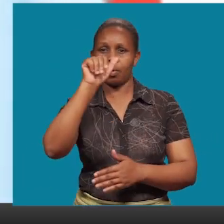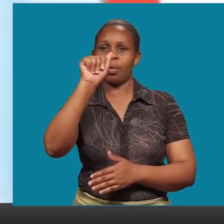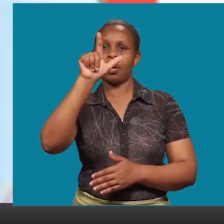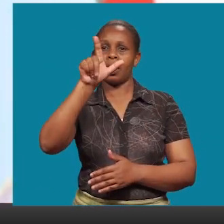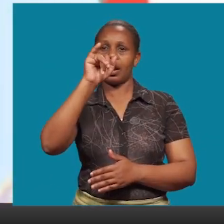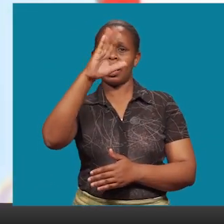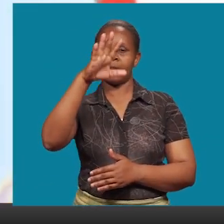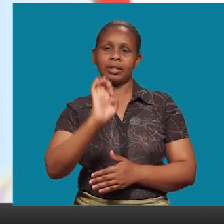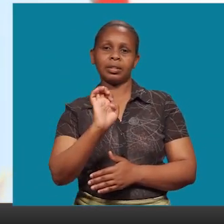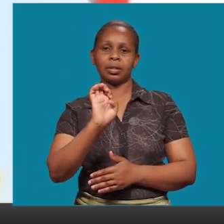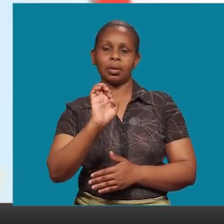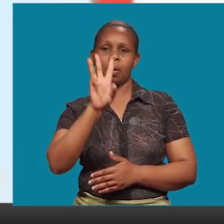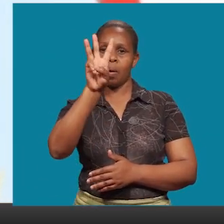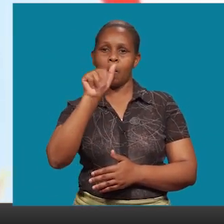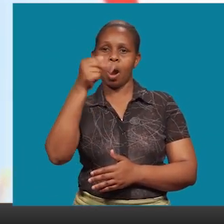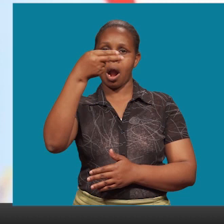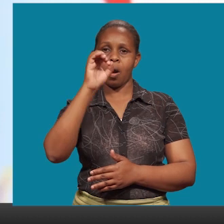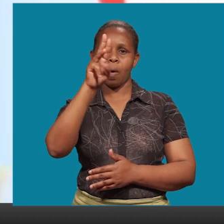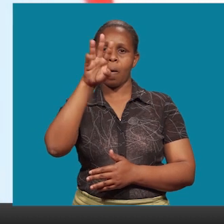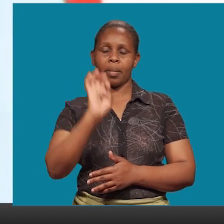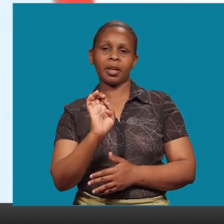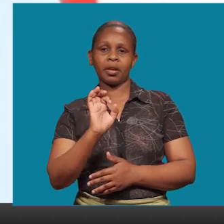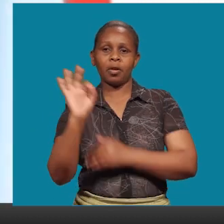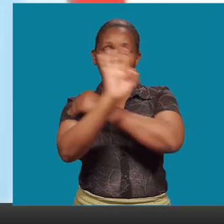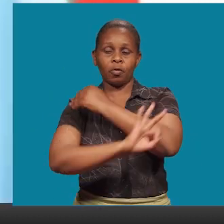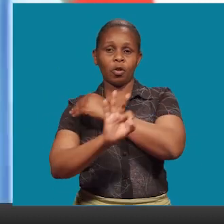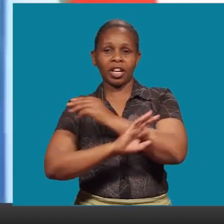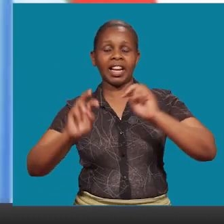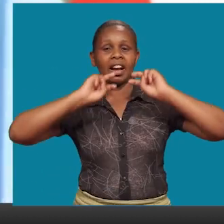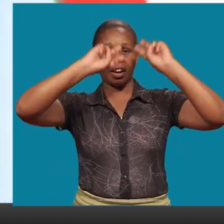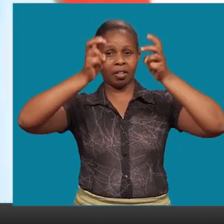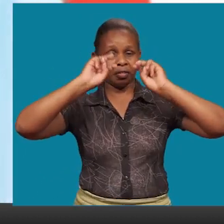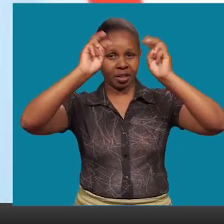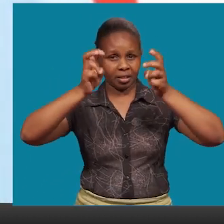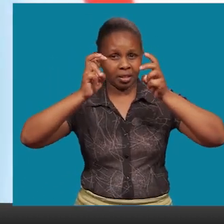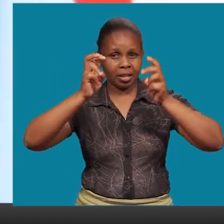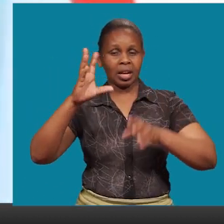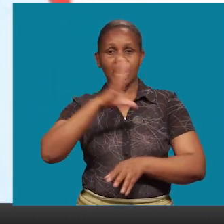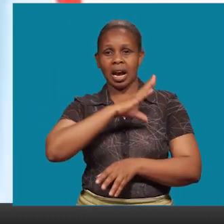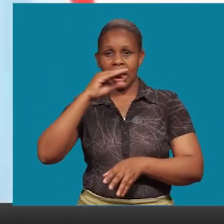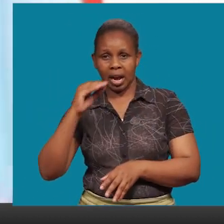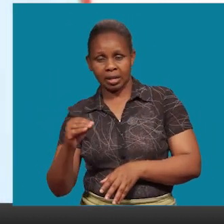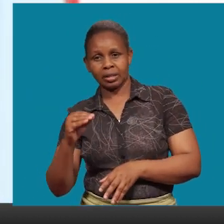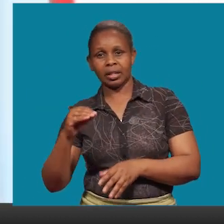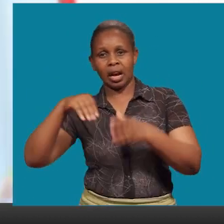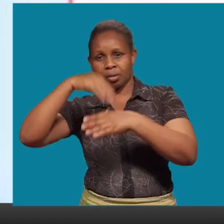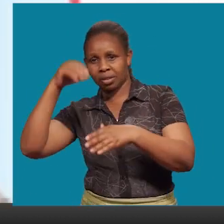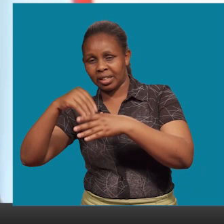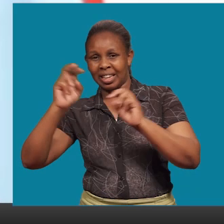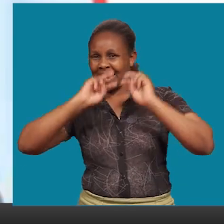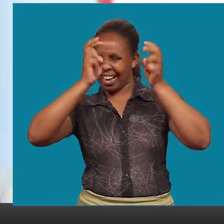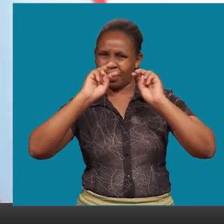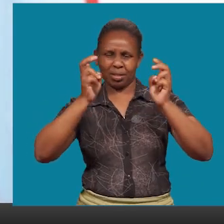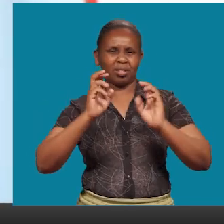and Irrigation, the Honorable Alice Mudoni Wahome, Minister for Foreign